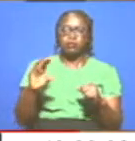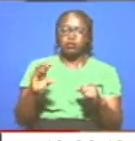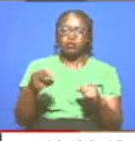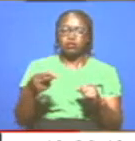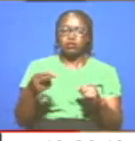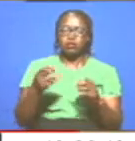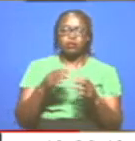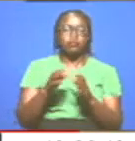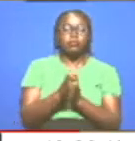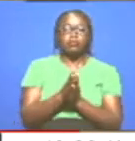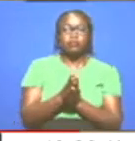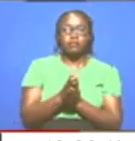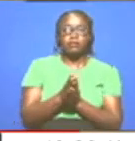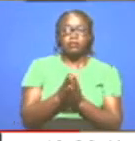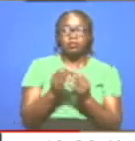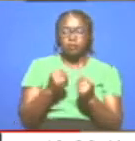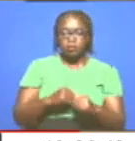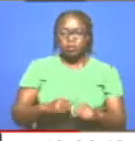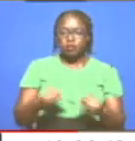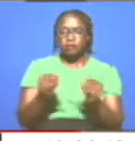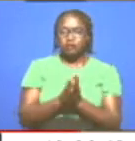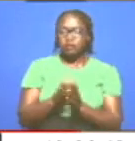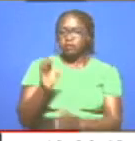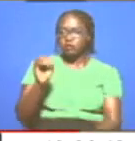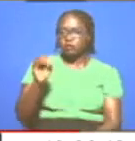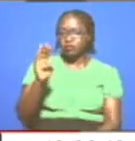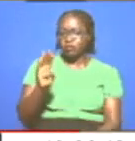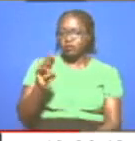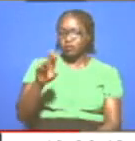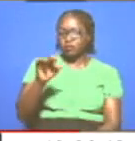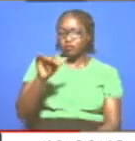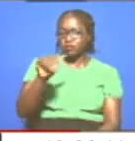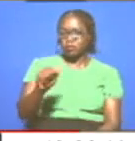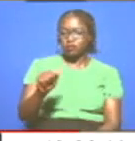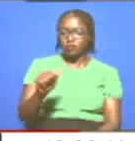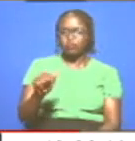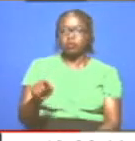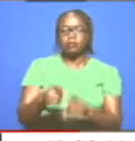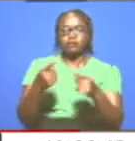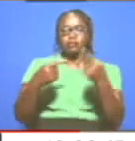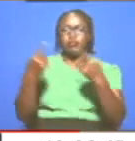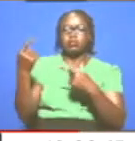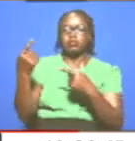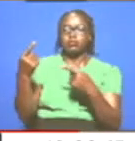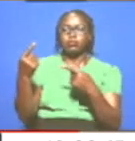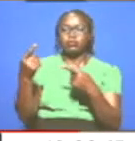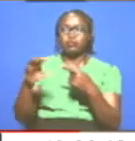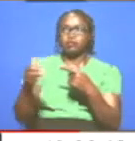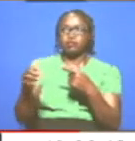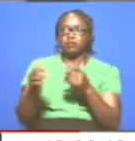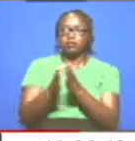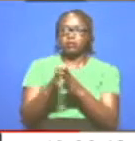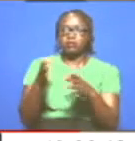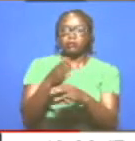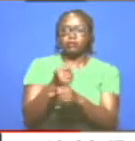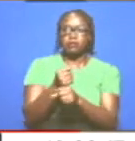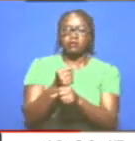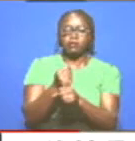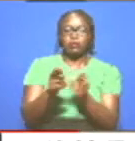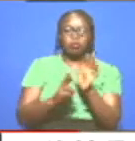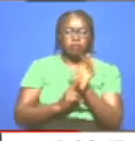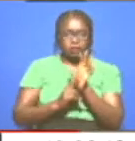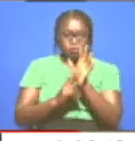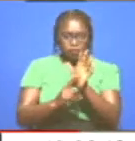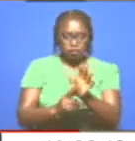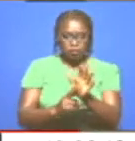of the Cricket Kenya board. And we also have got Kennedy Obuya, who was unopposed as a county's and association's representative.